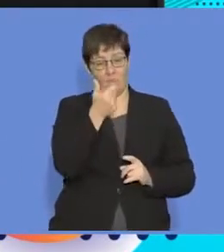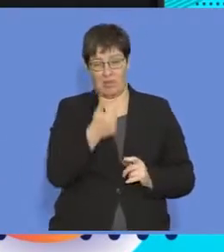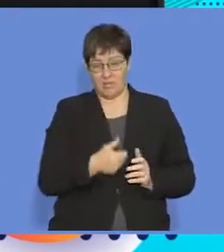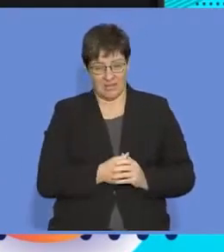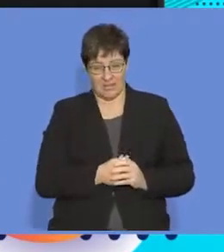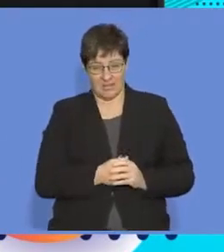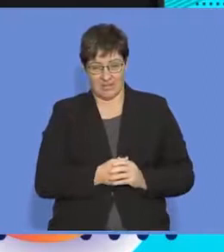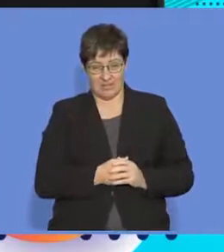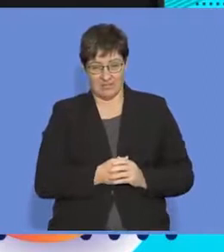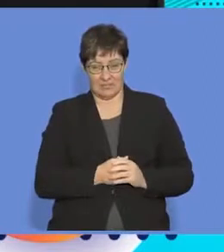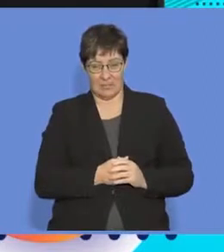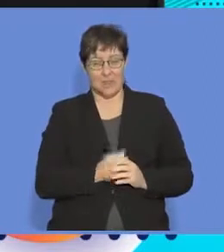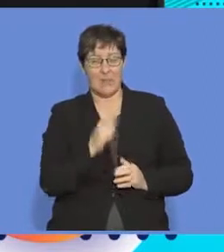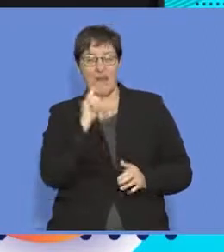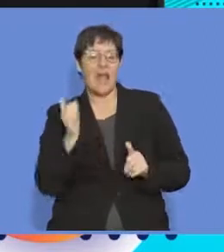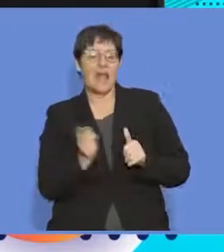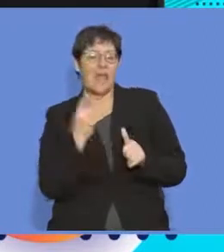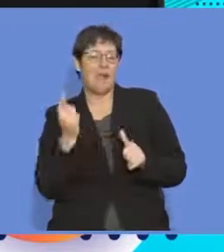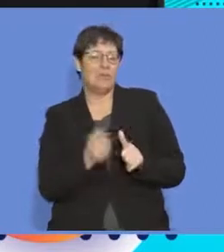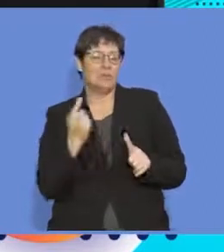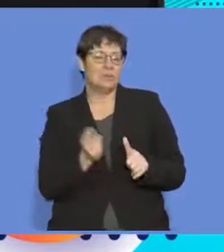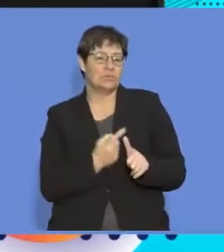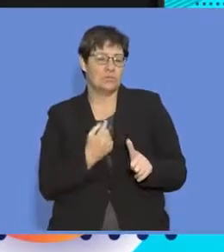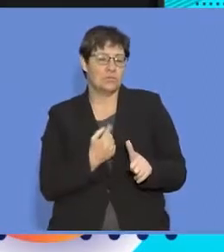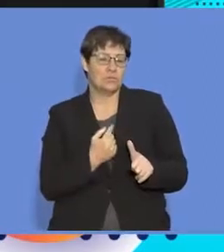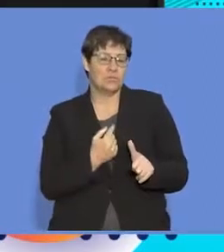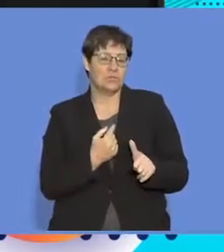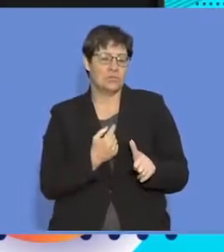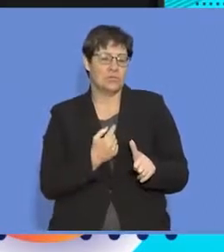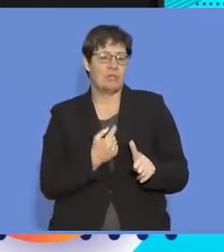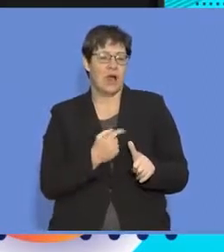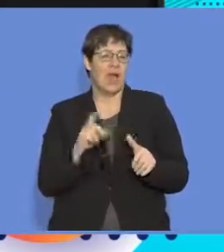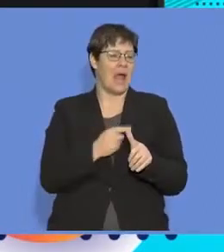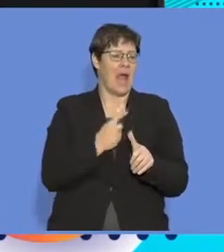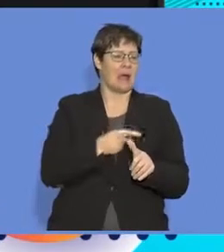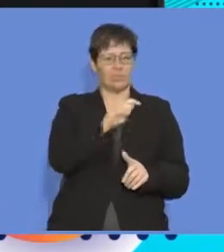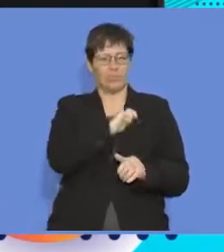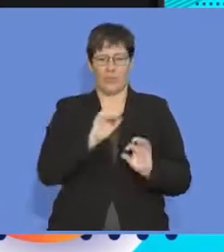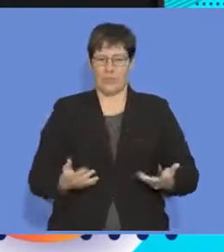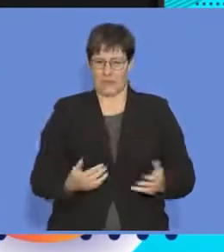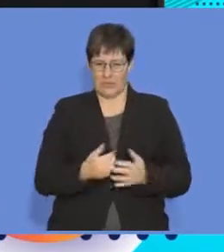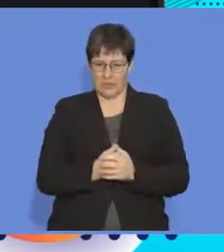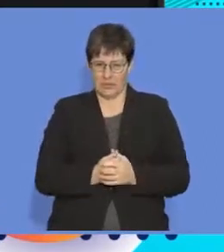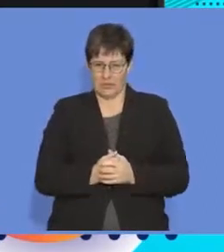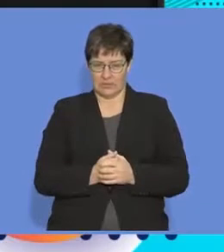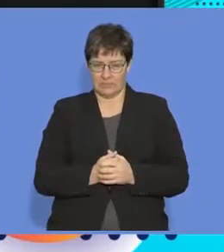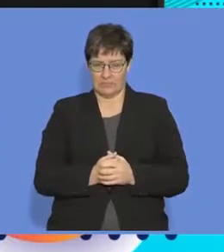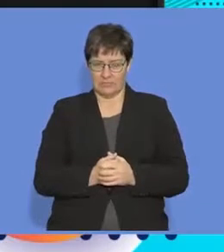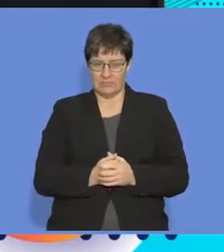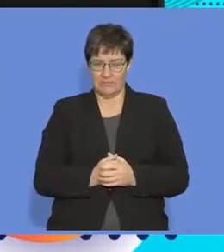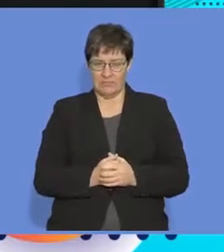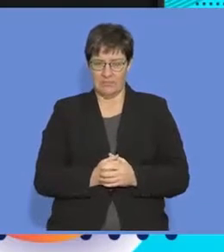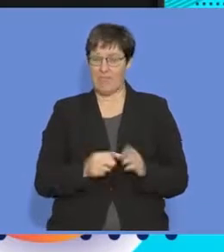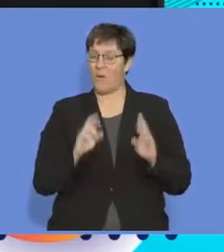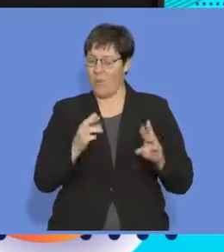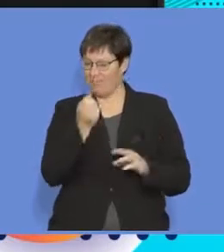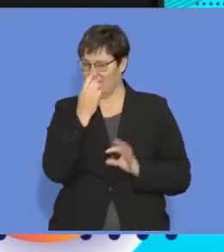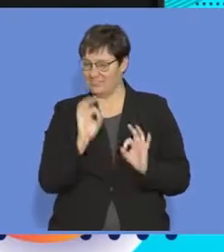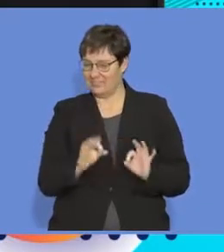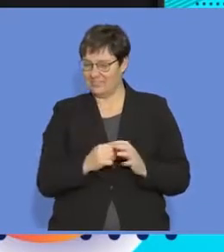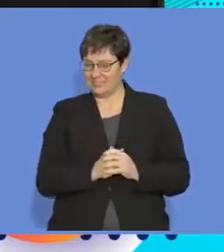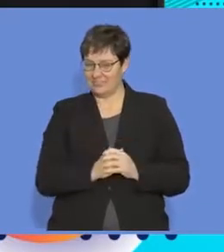So when we look at counting, we're going to look at how do we really count that? Okay, fantastic. I hope that